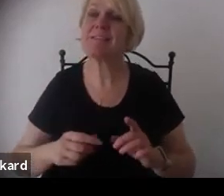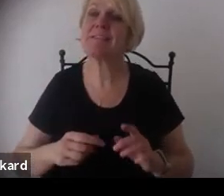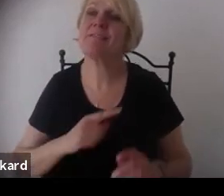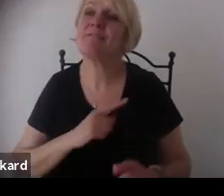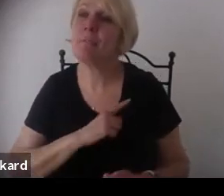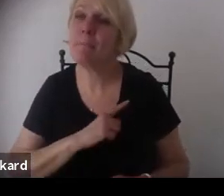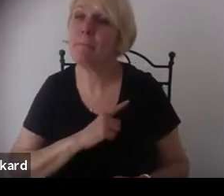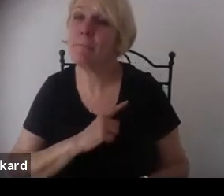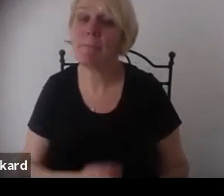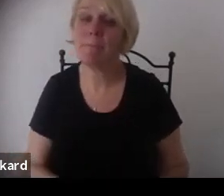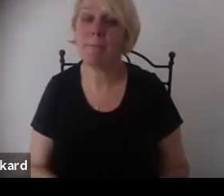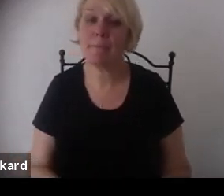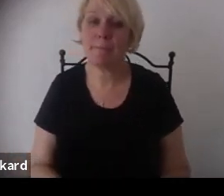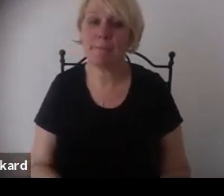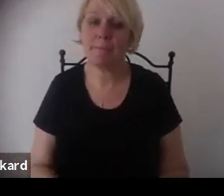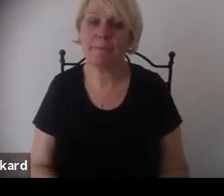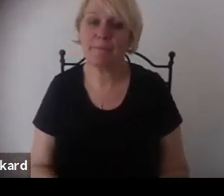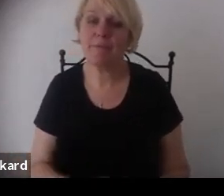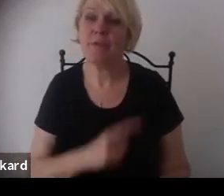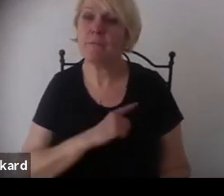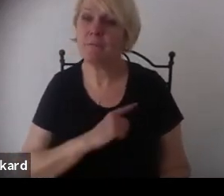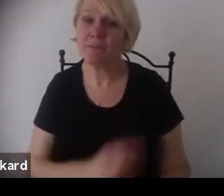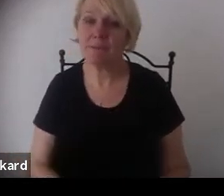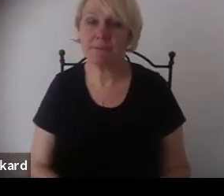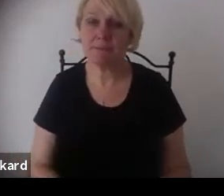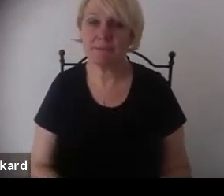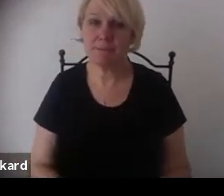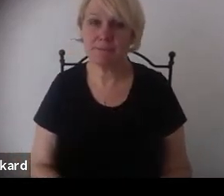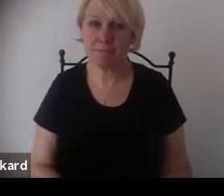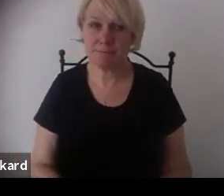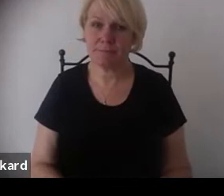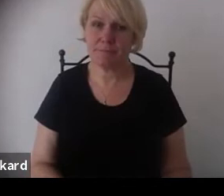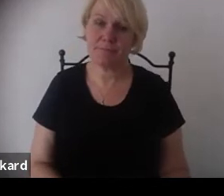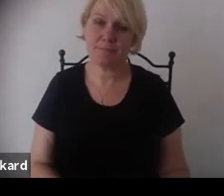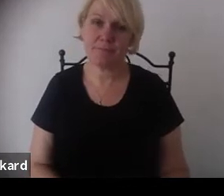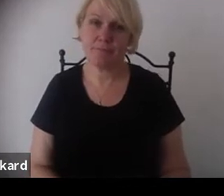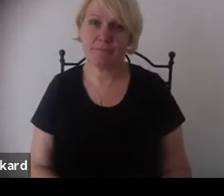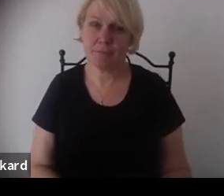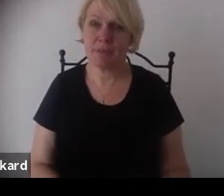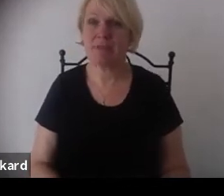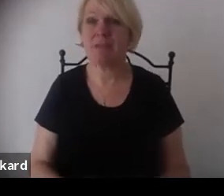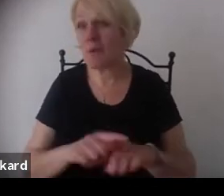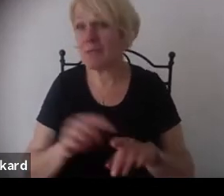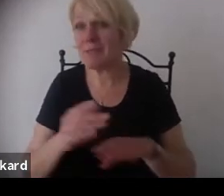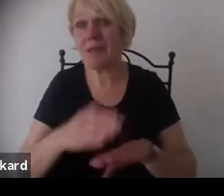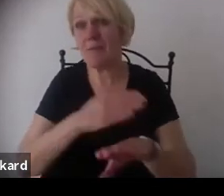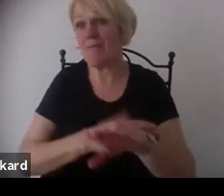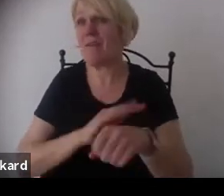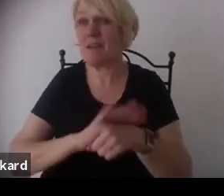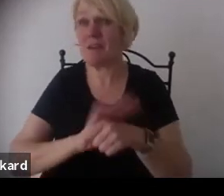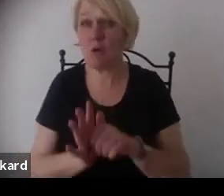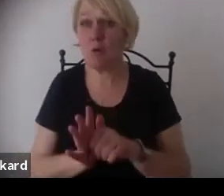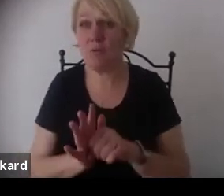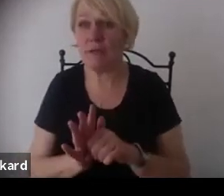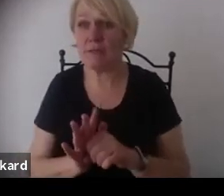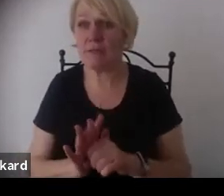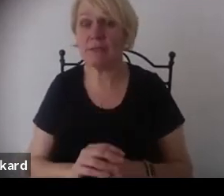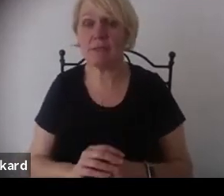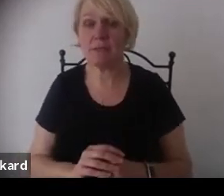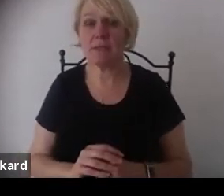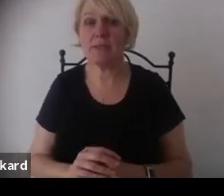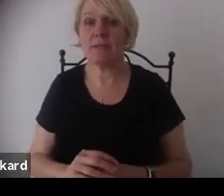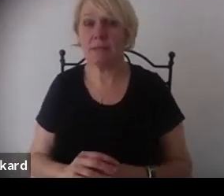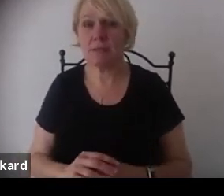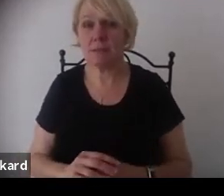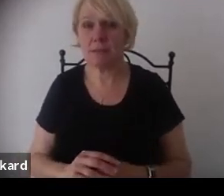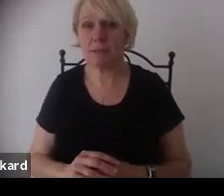Capacity more or less is at this stage is as per pre-COVID era, if you like. But I think